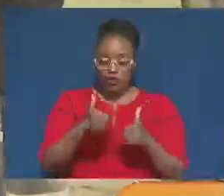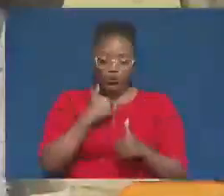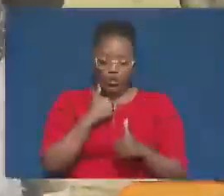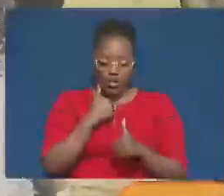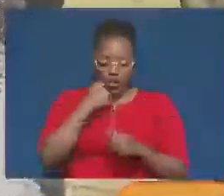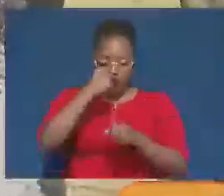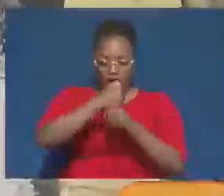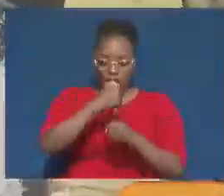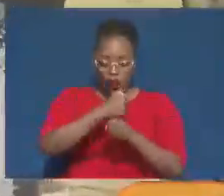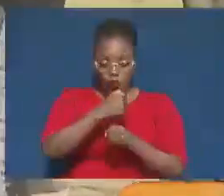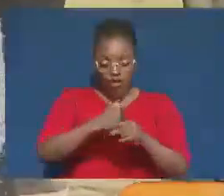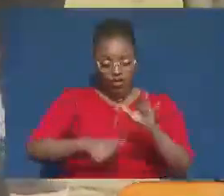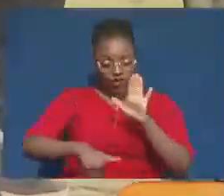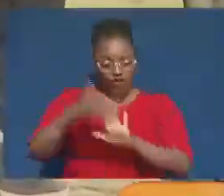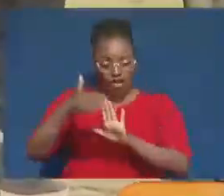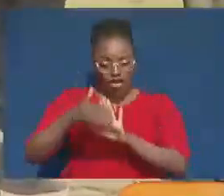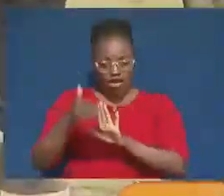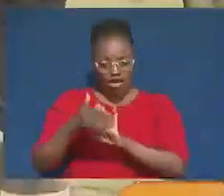kufanya kazi kwa haraka.